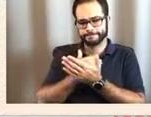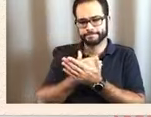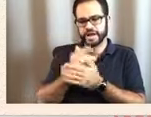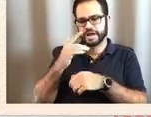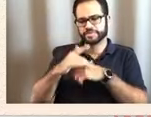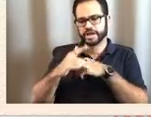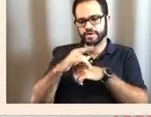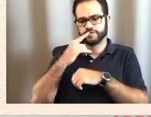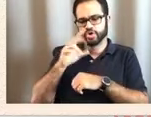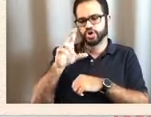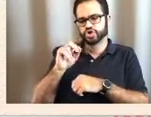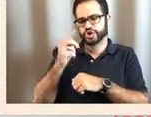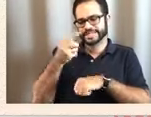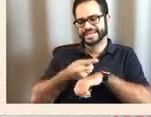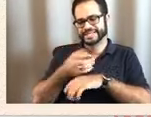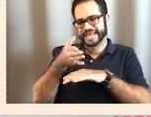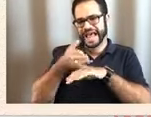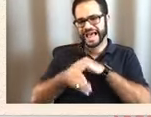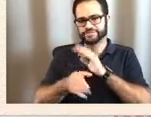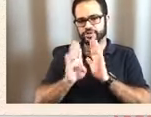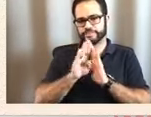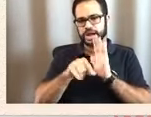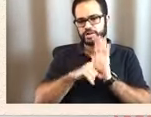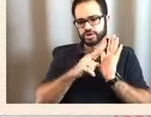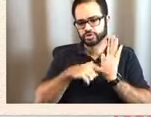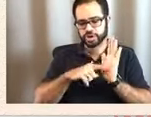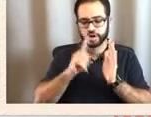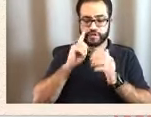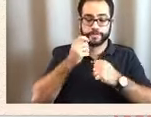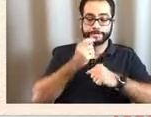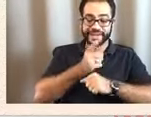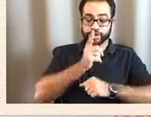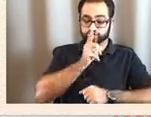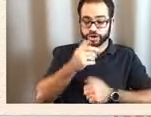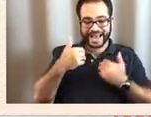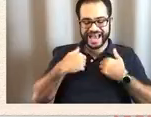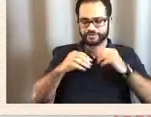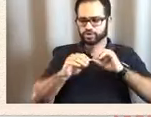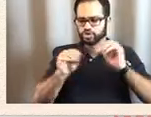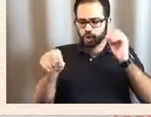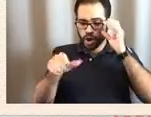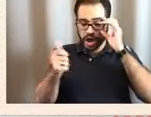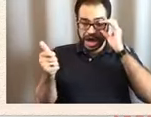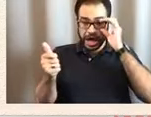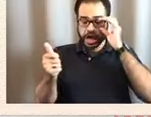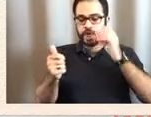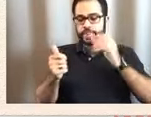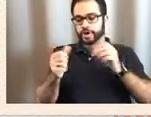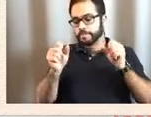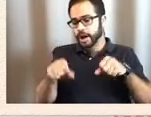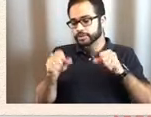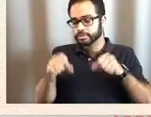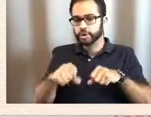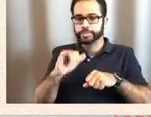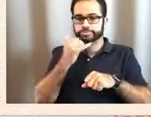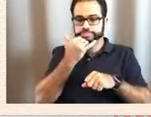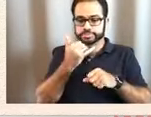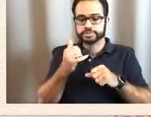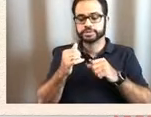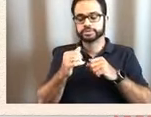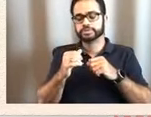the screening, just to make sure that there are no other potential disqualifying offenses for the applicant